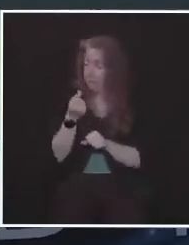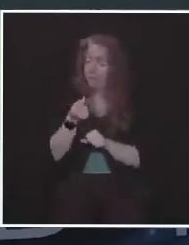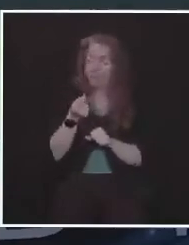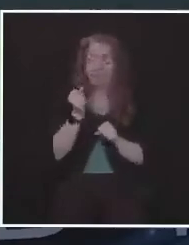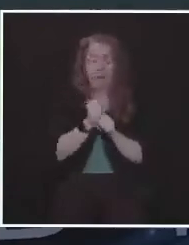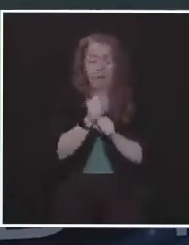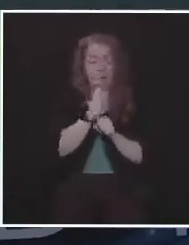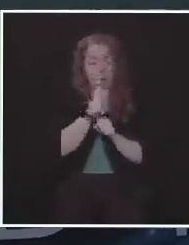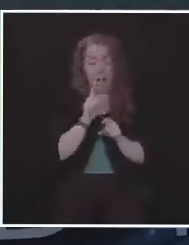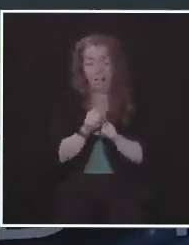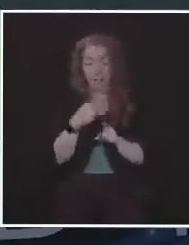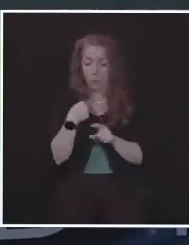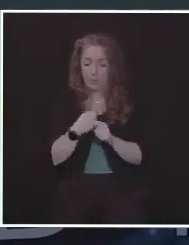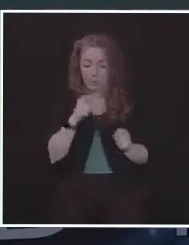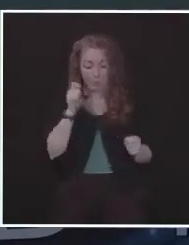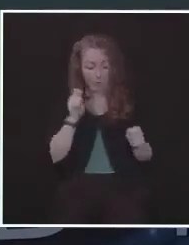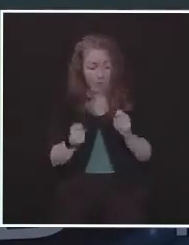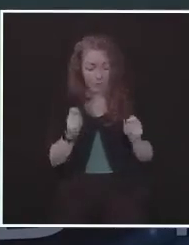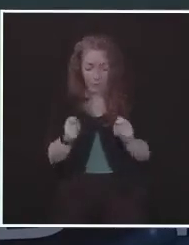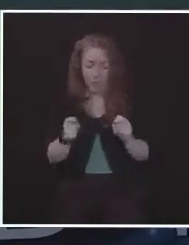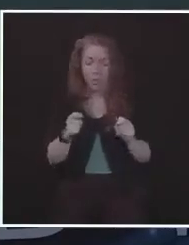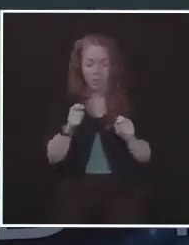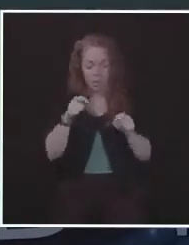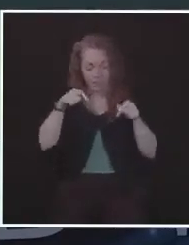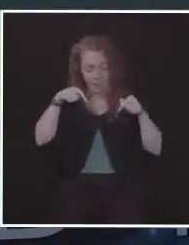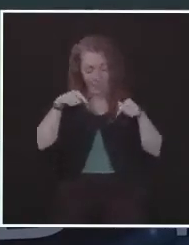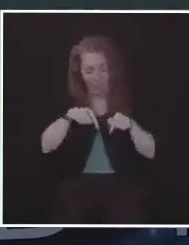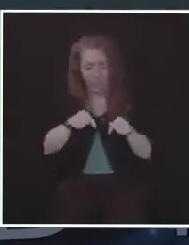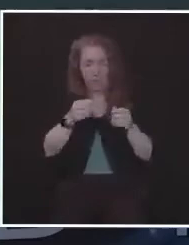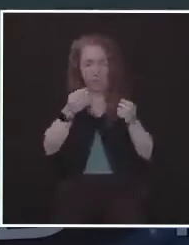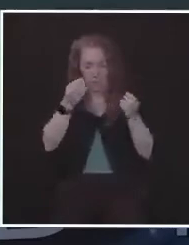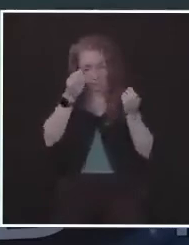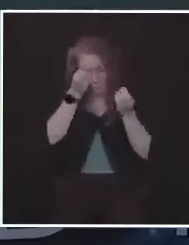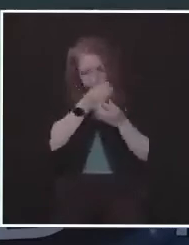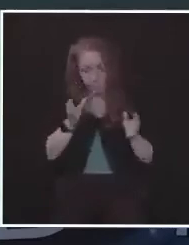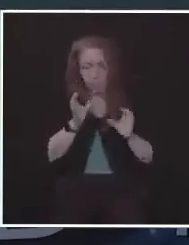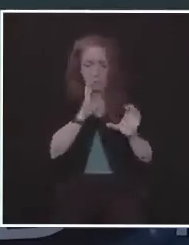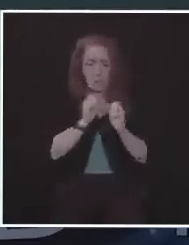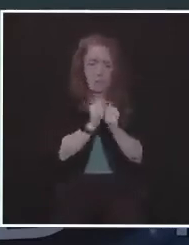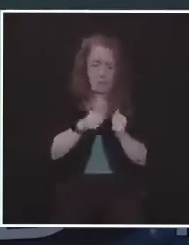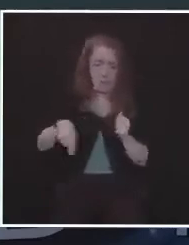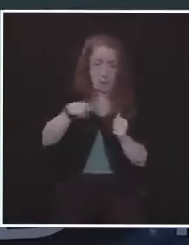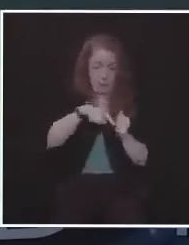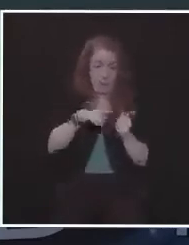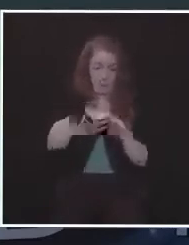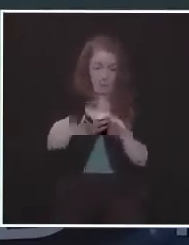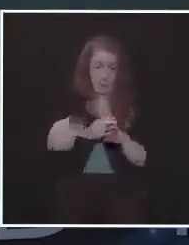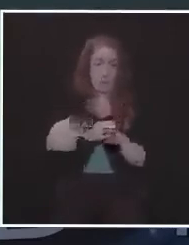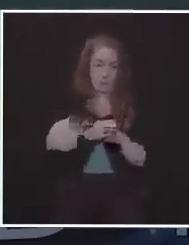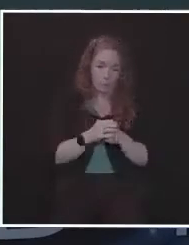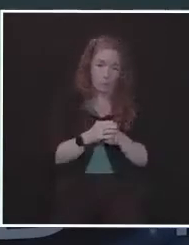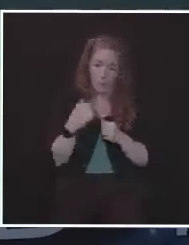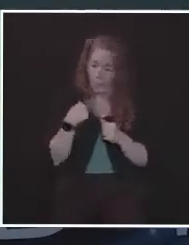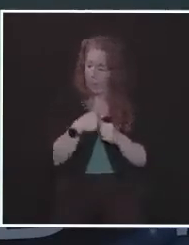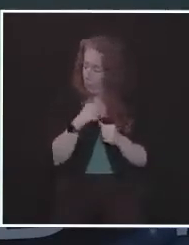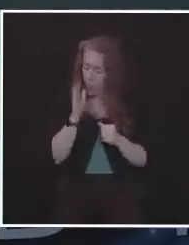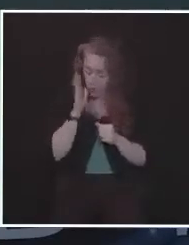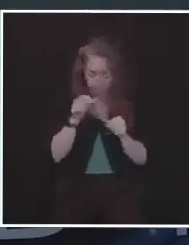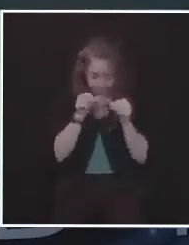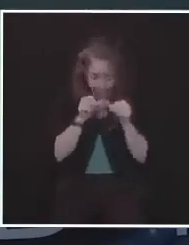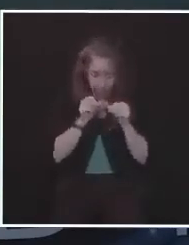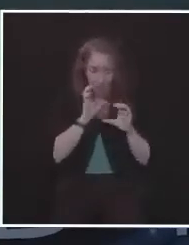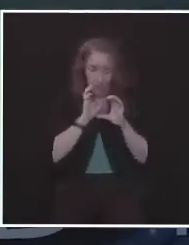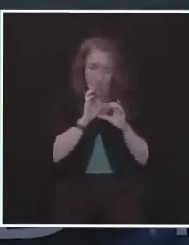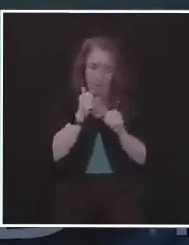is. There are fixed things we have to go through. We'll work through those, but we'll communicate every step of the way. Pam said